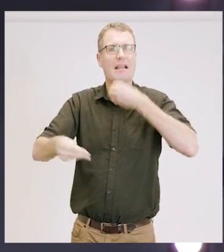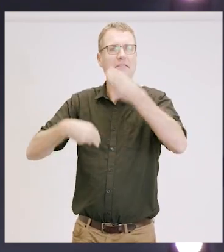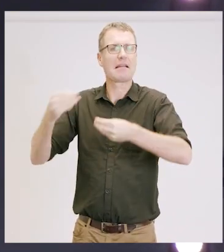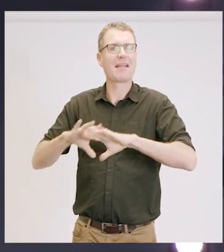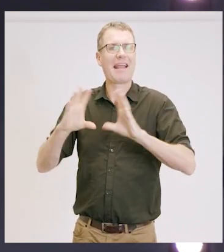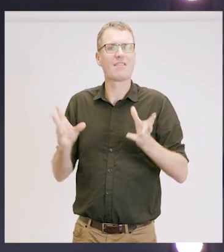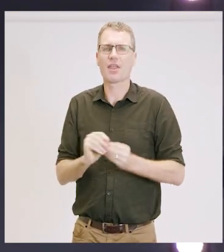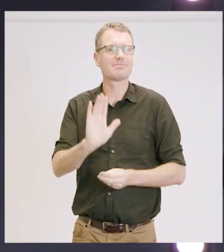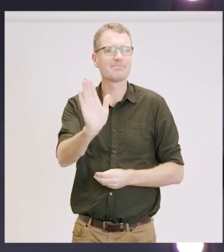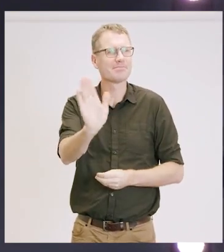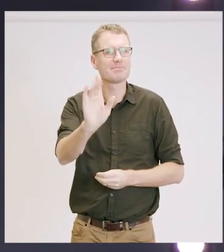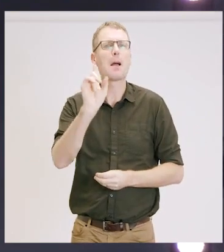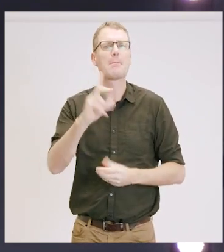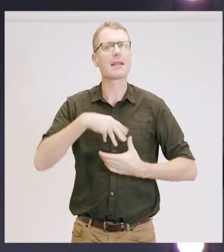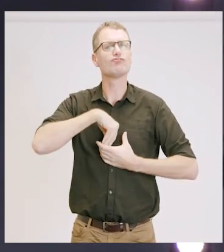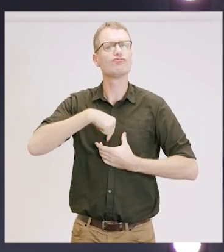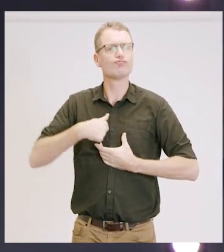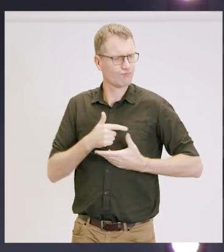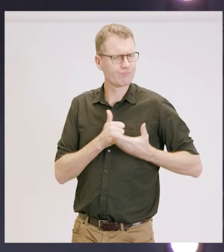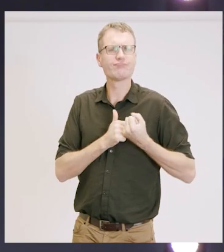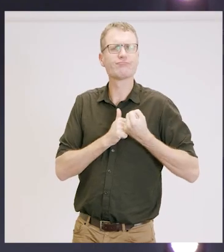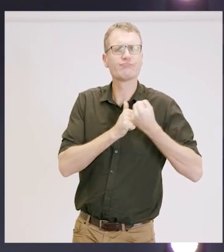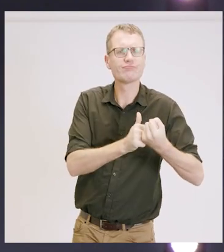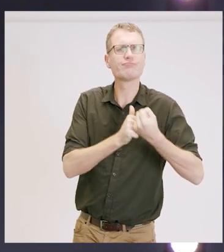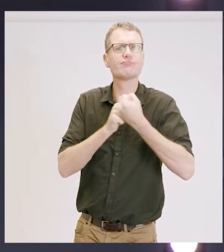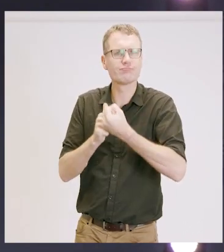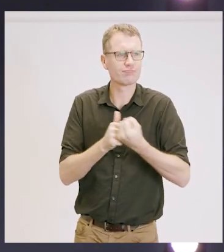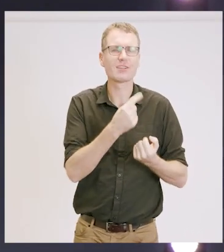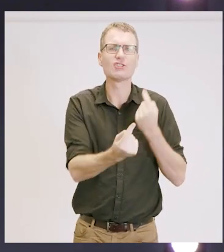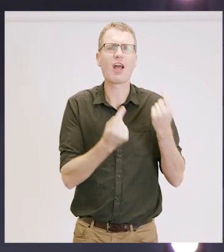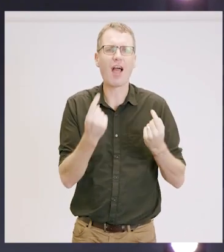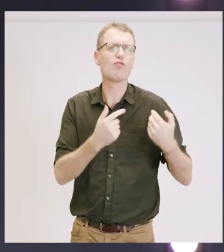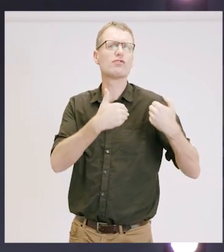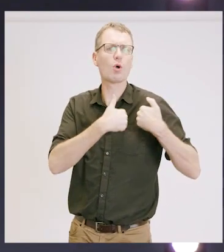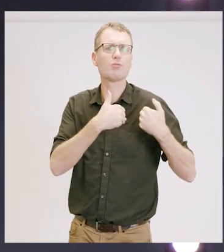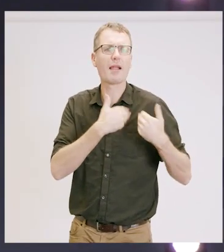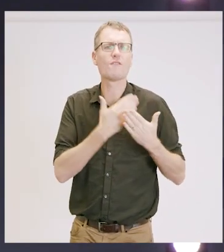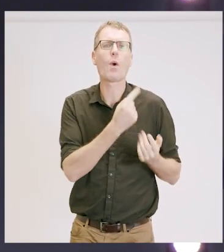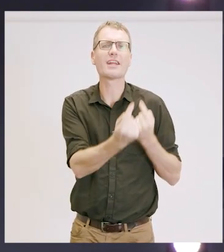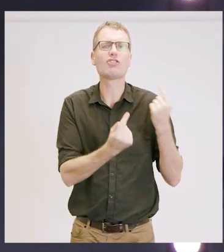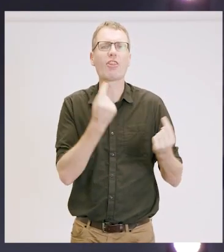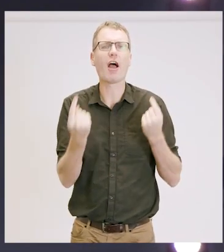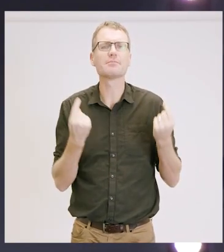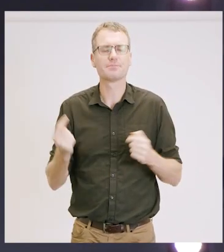responsibility for other people because they are our Christian brothers and sisters. And I was just sitting here